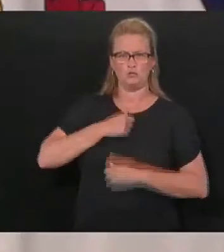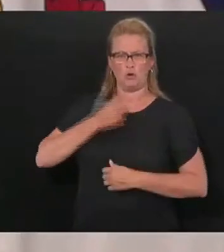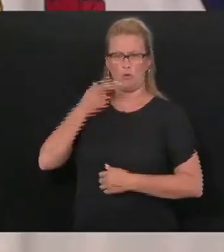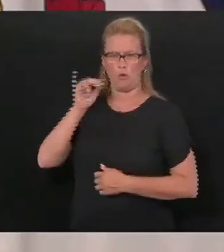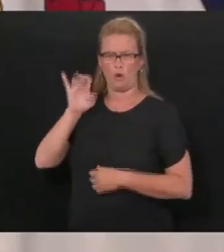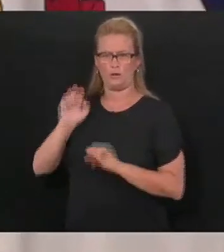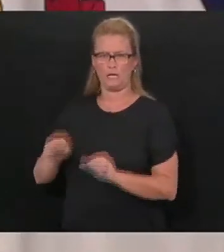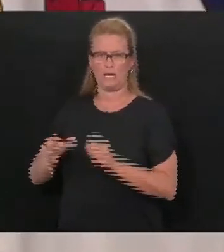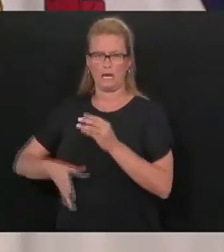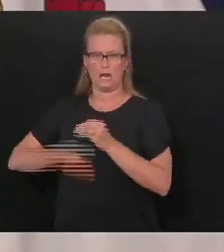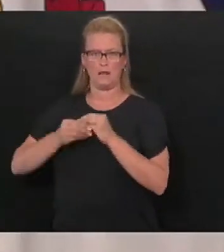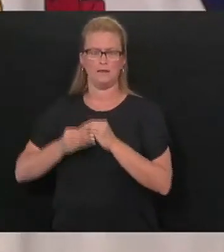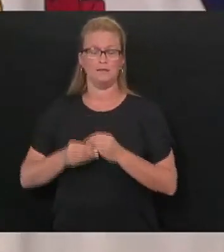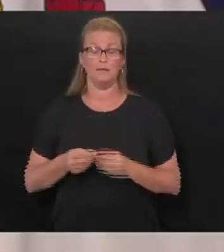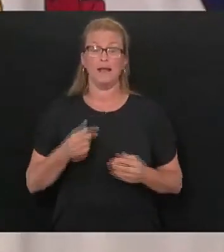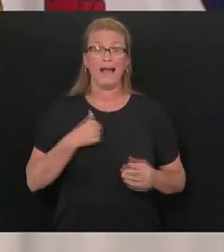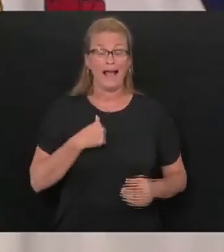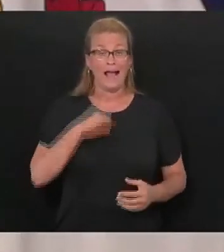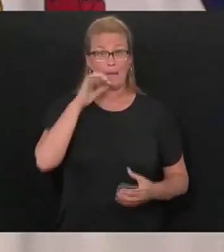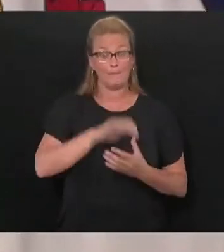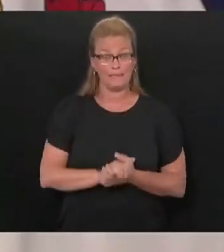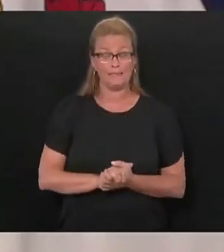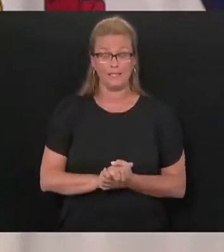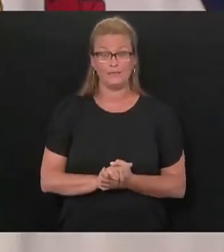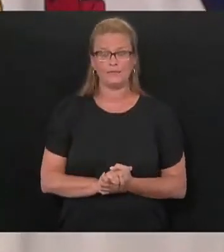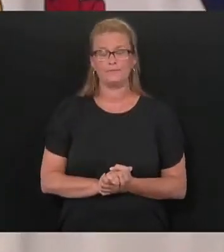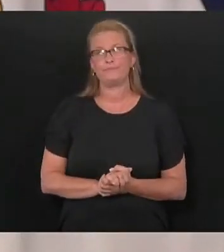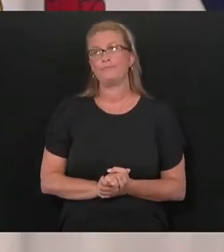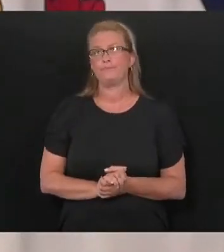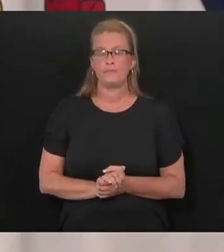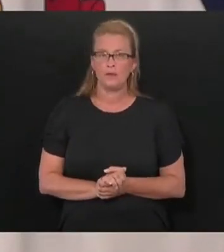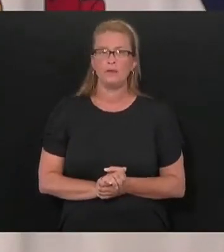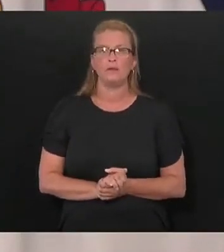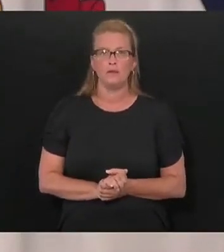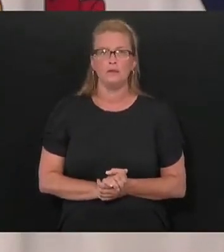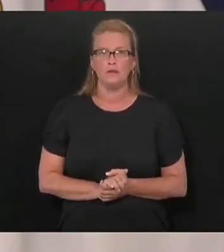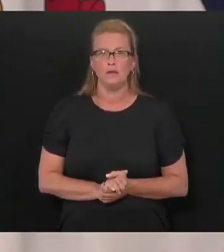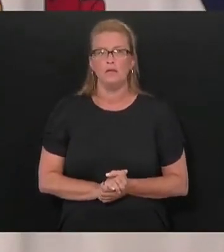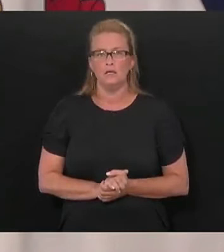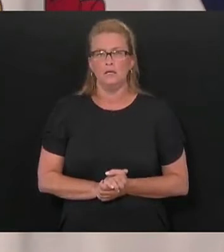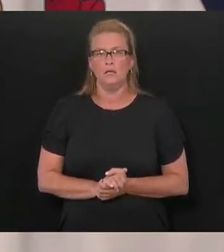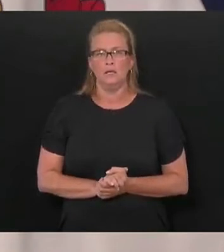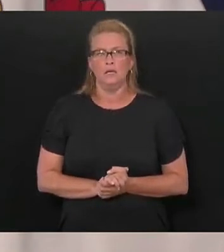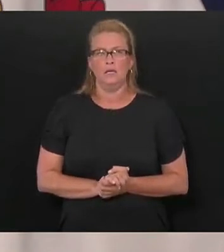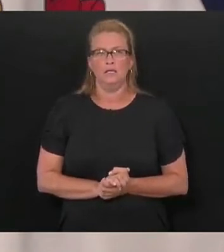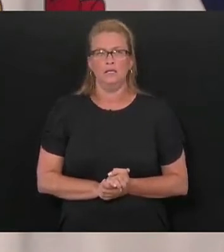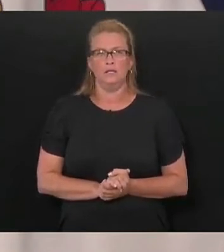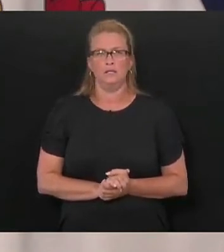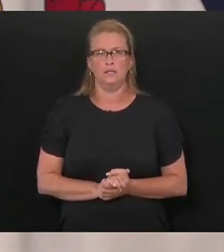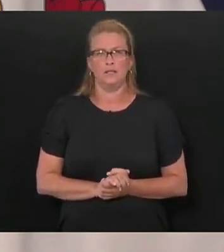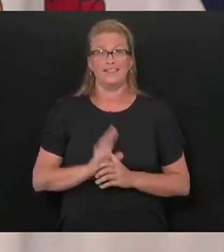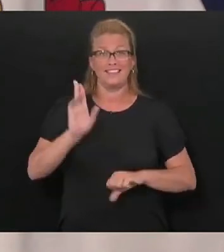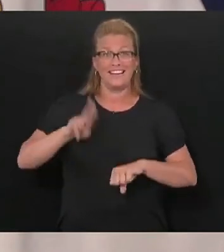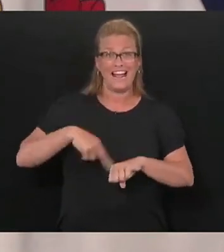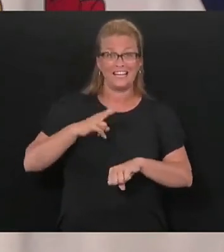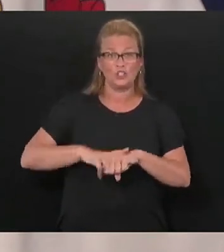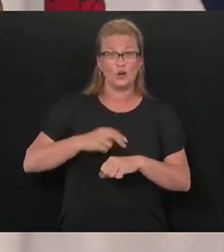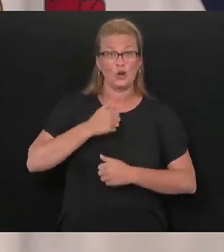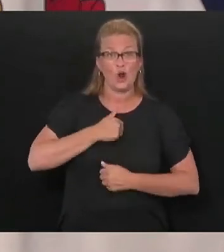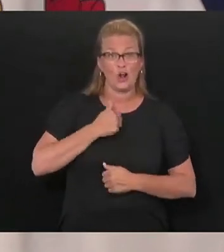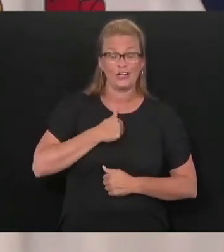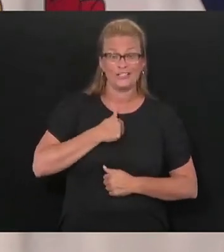I believe just this, Stephen. You know, I think that what our National Guard has